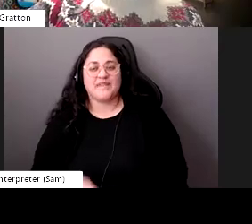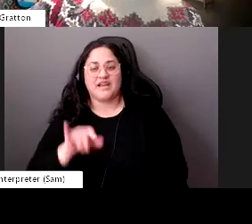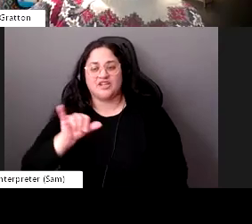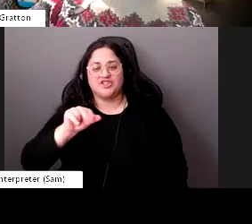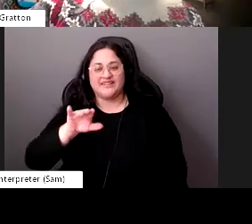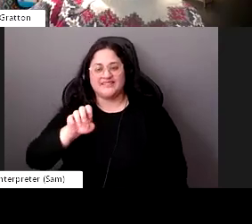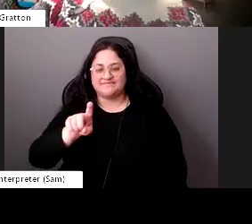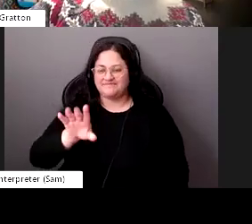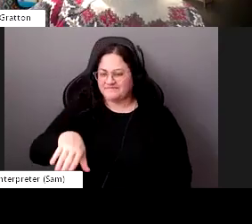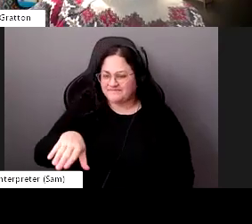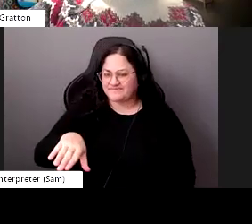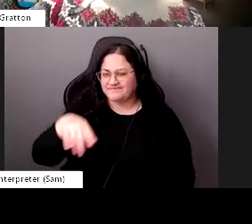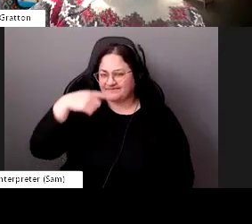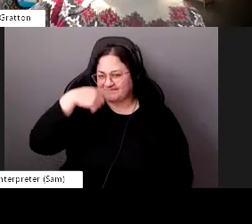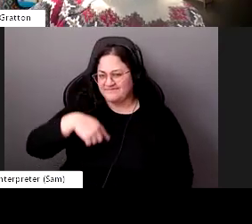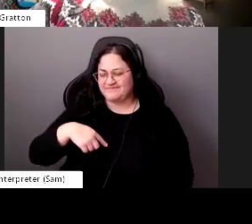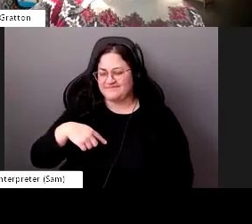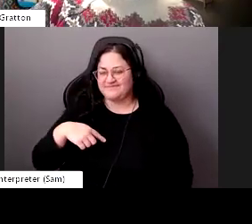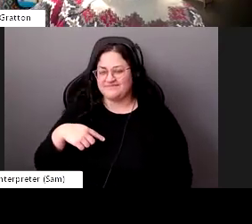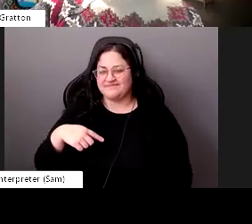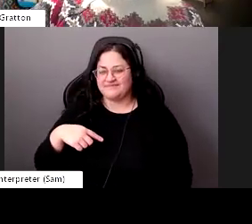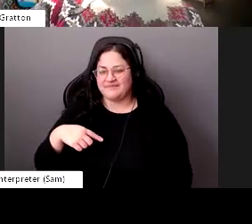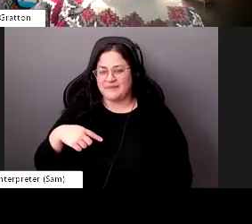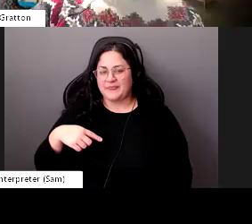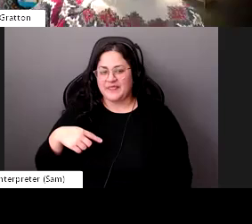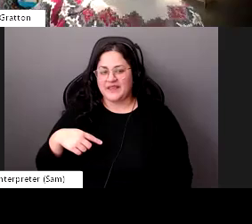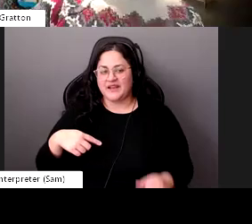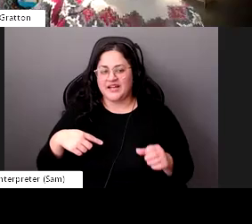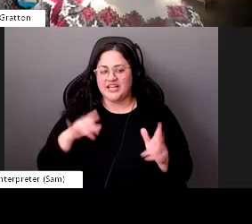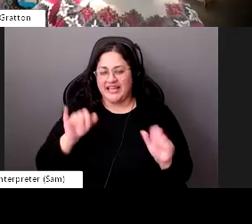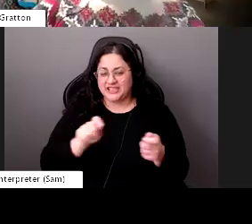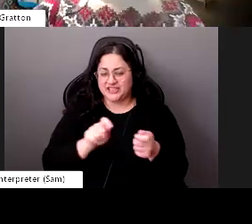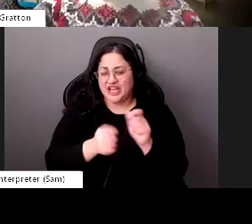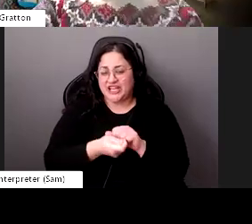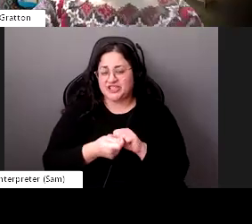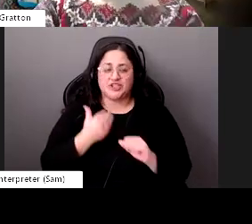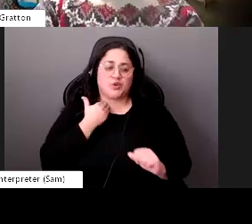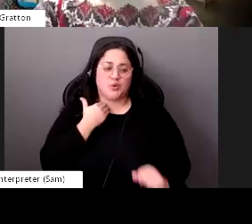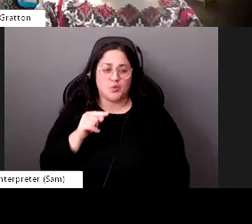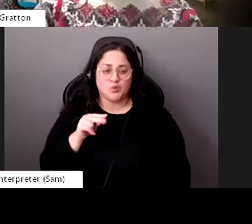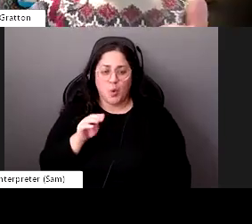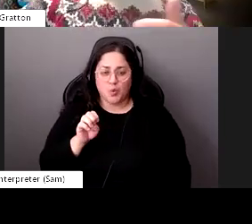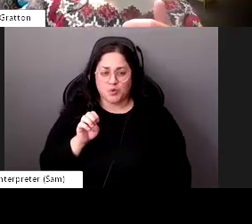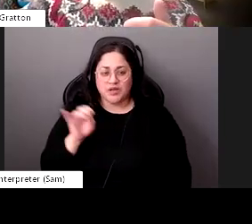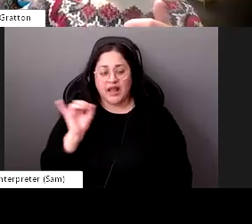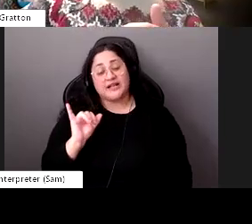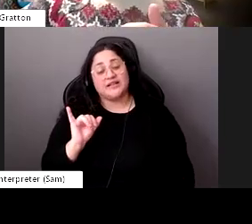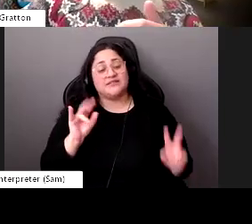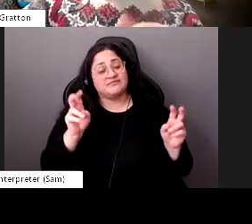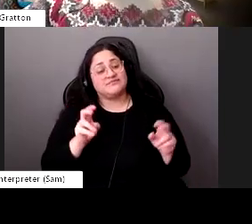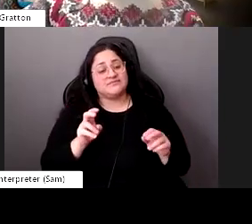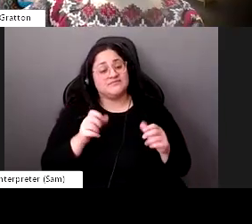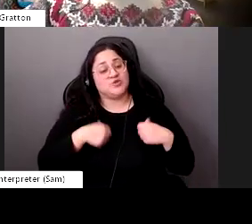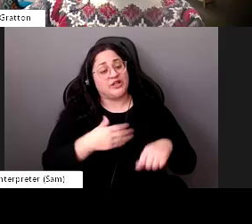is really nice, but can you say something like make it friendlier or more casual and see if it changes? Of course. Yep. So following set